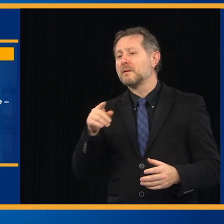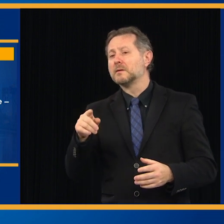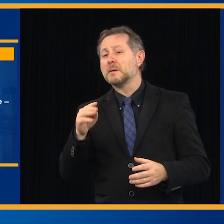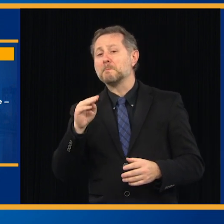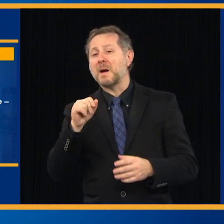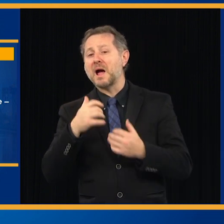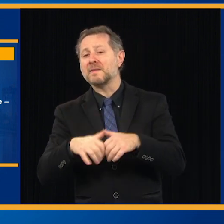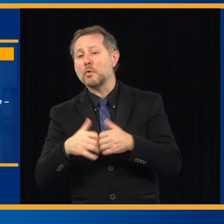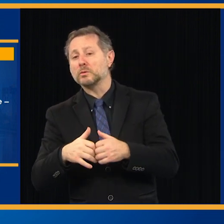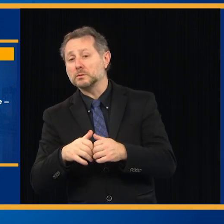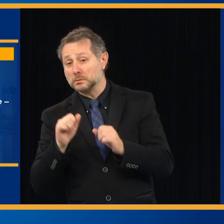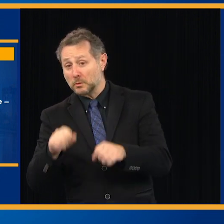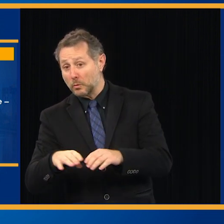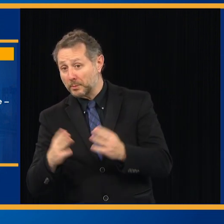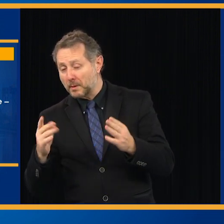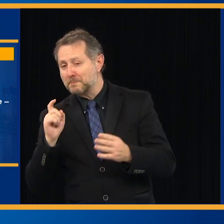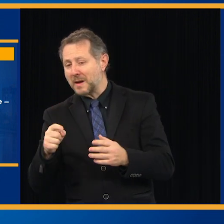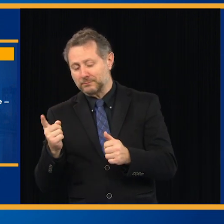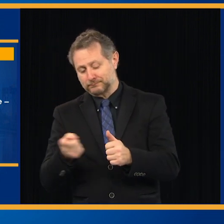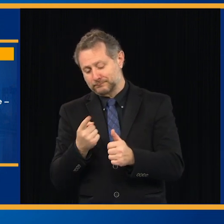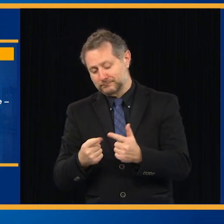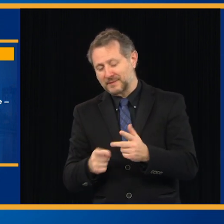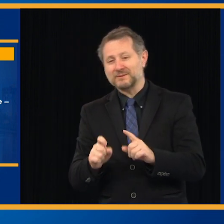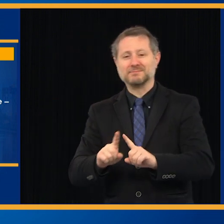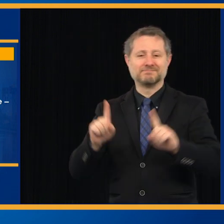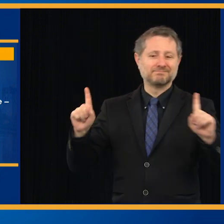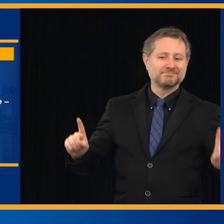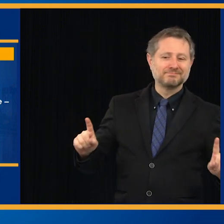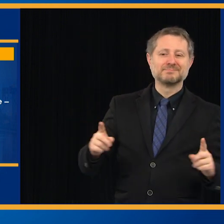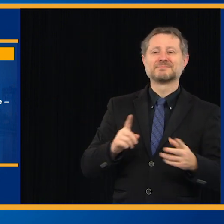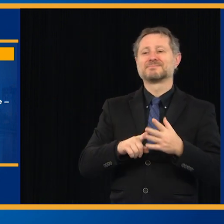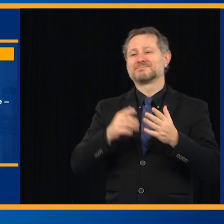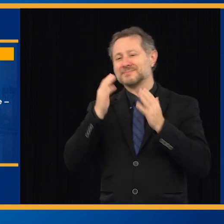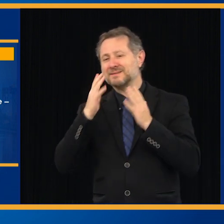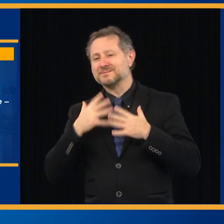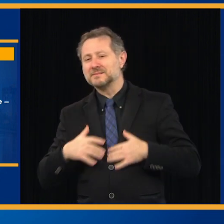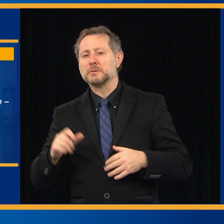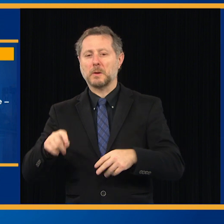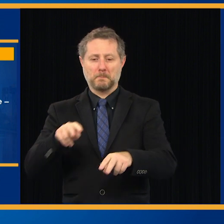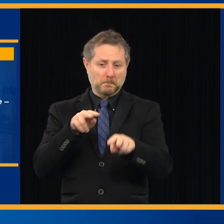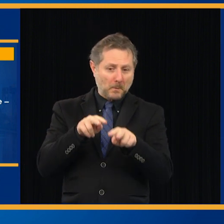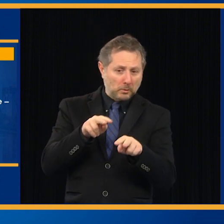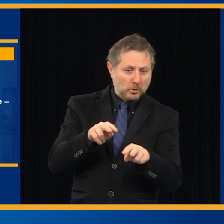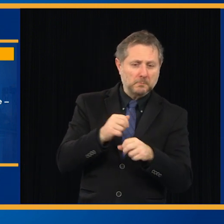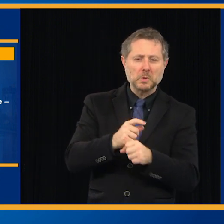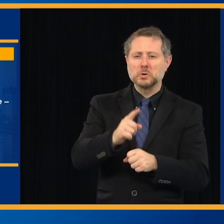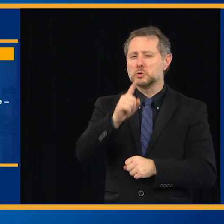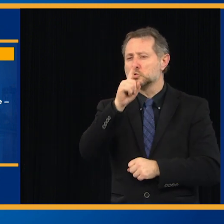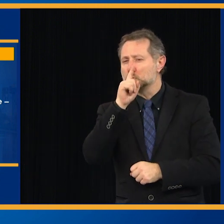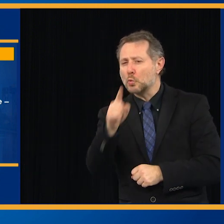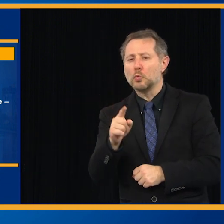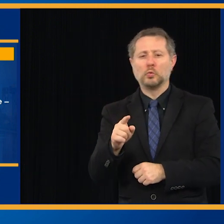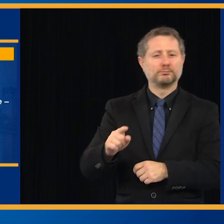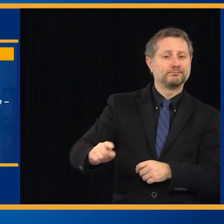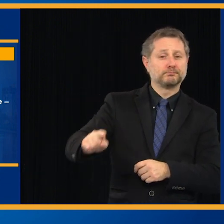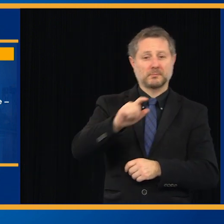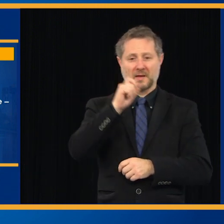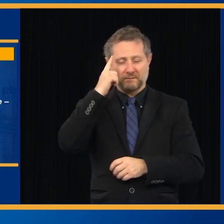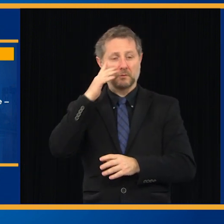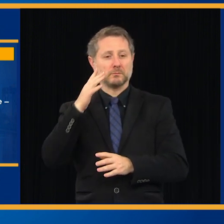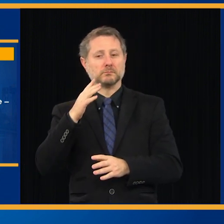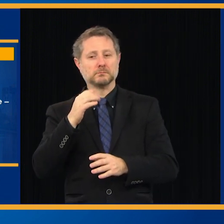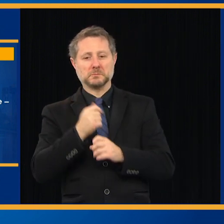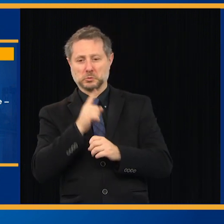but people must be 6 feet apart, that they can actually monitor those businesses to make sure there's compliance?